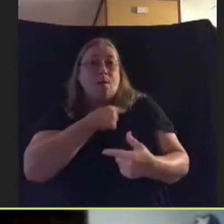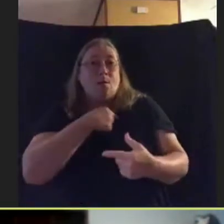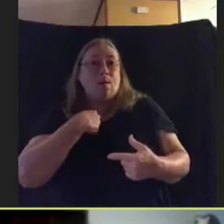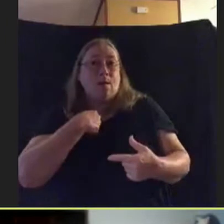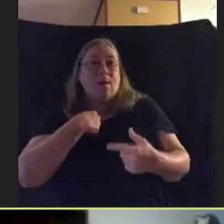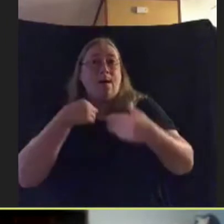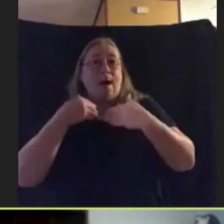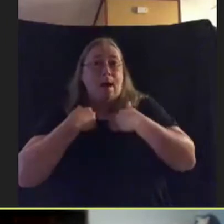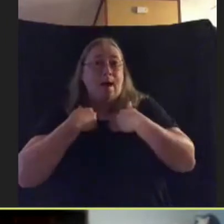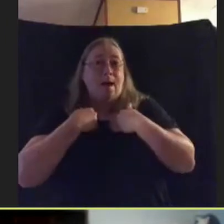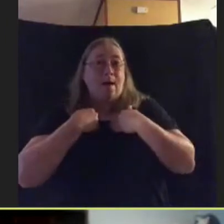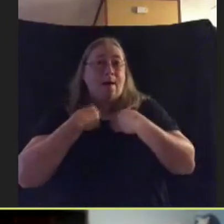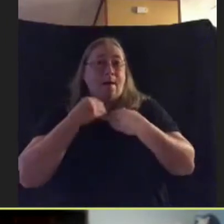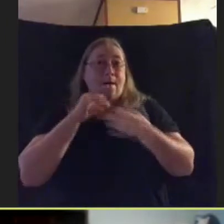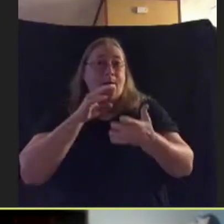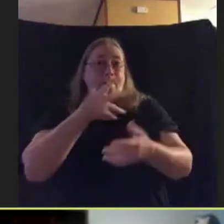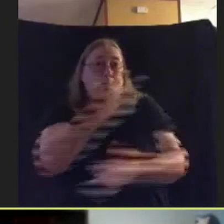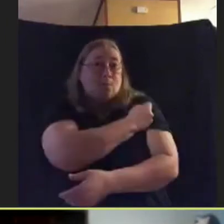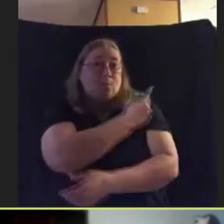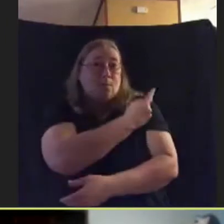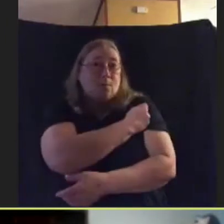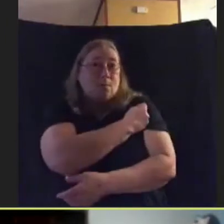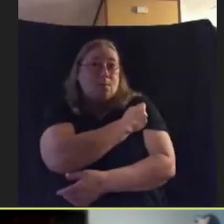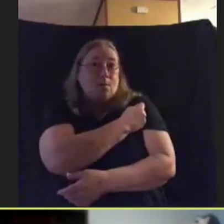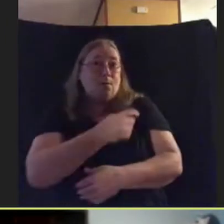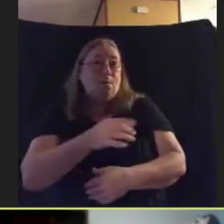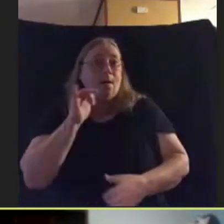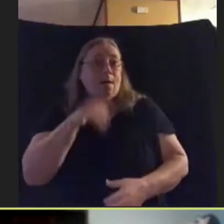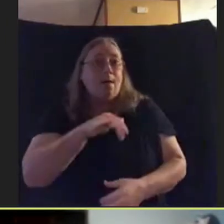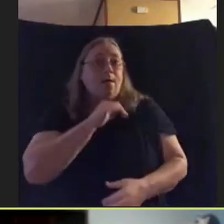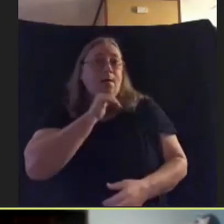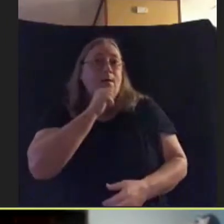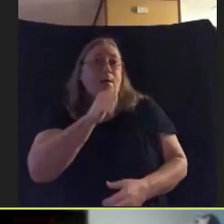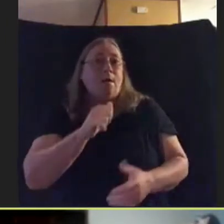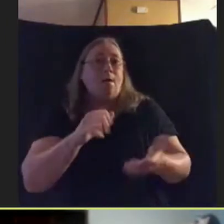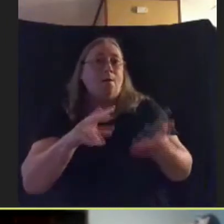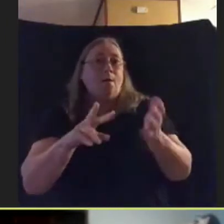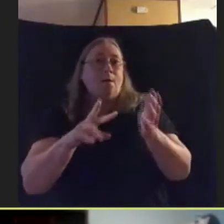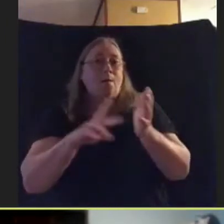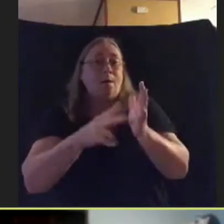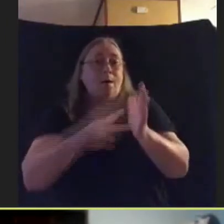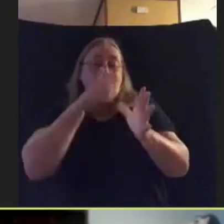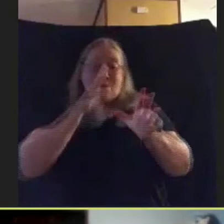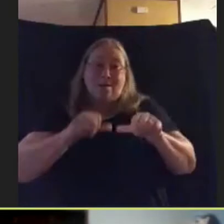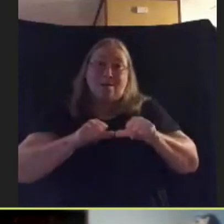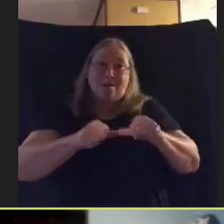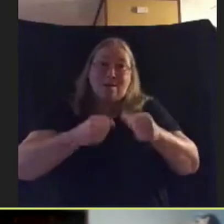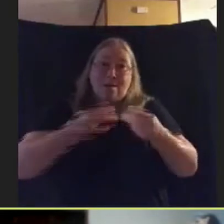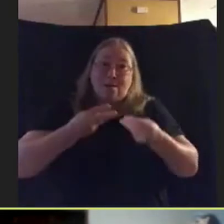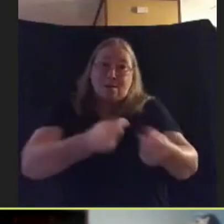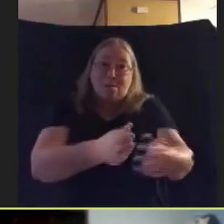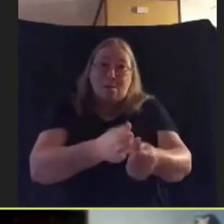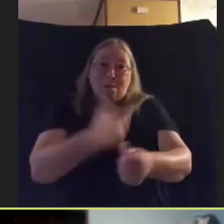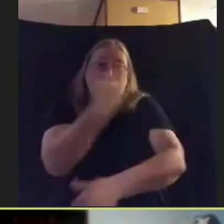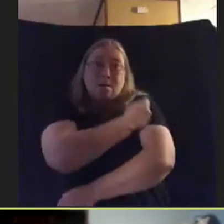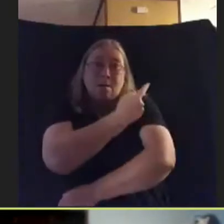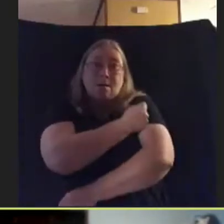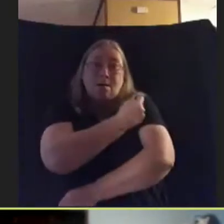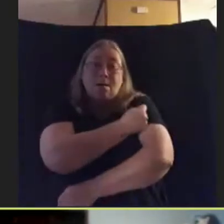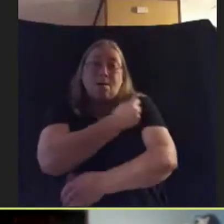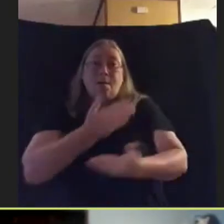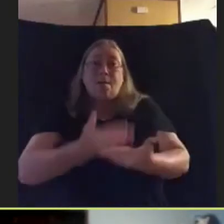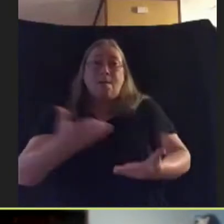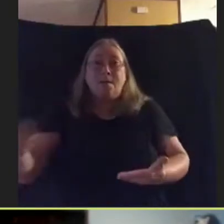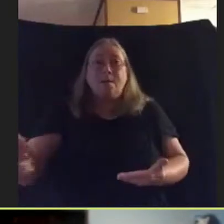vaccine, that's not necessarily going to be a steady supply. That they need to make